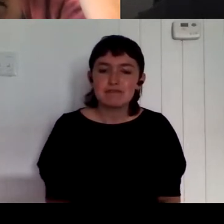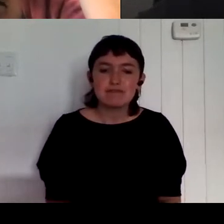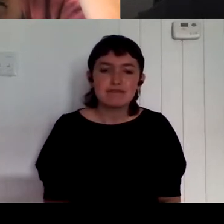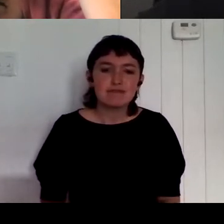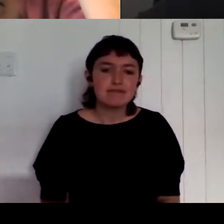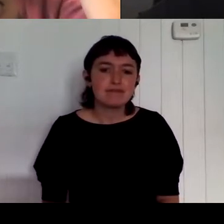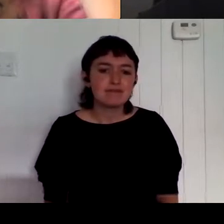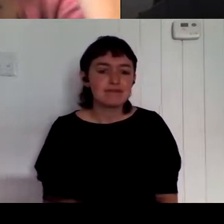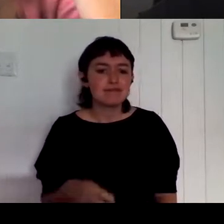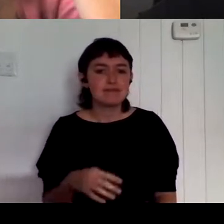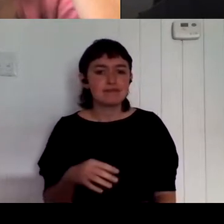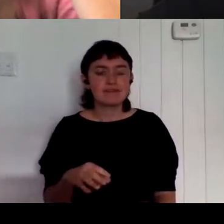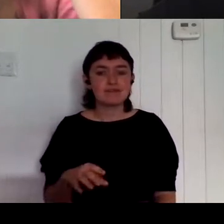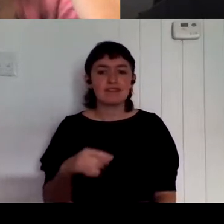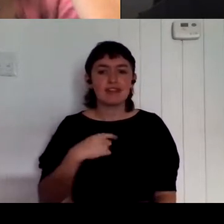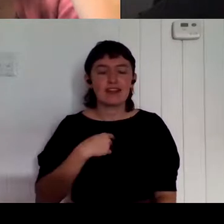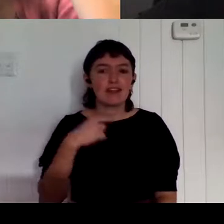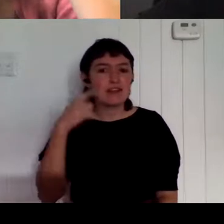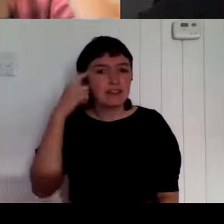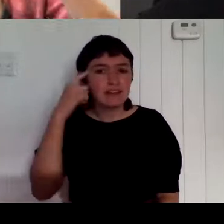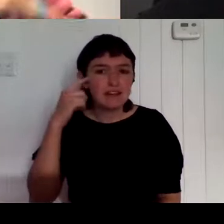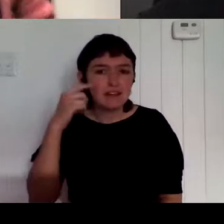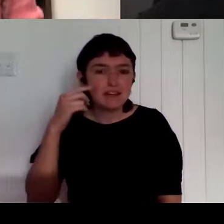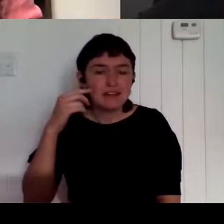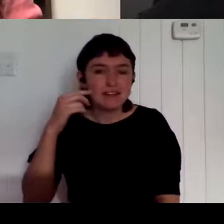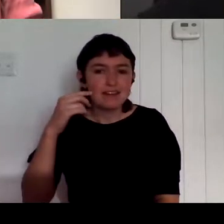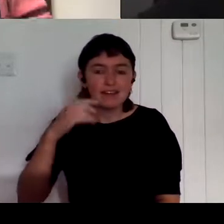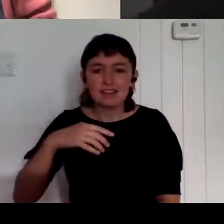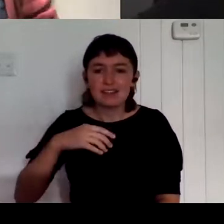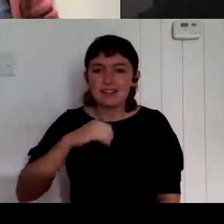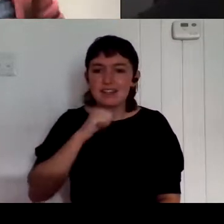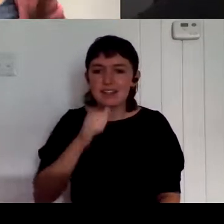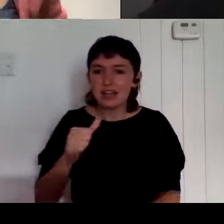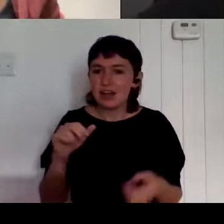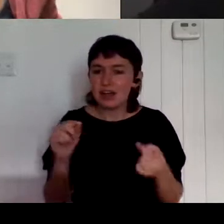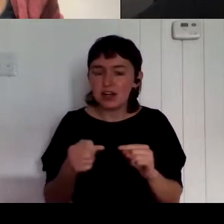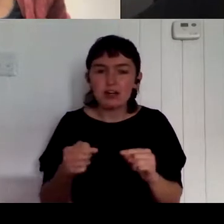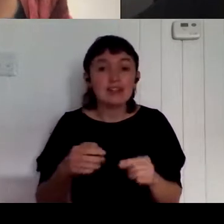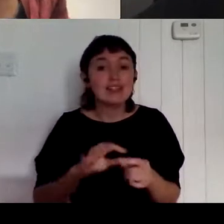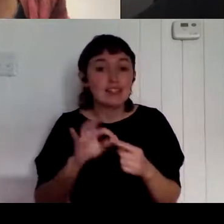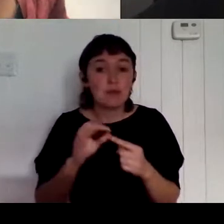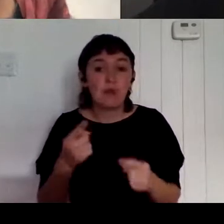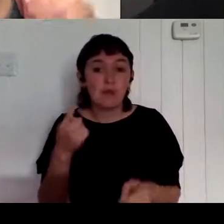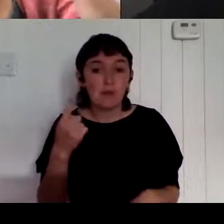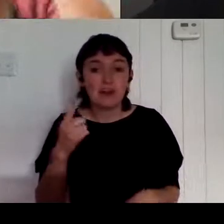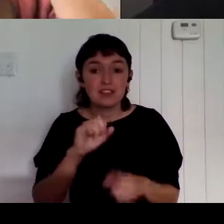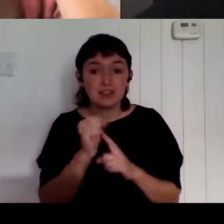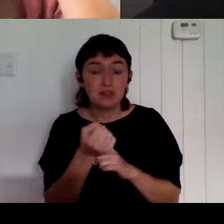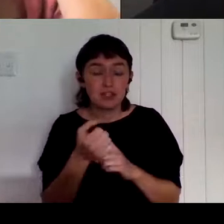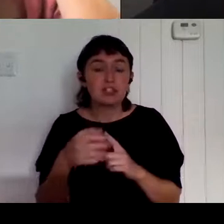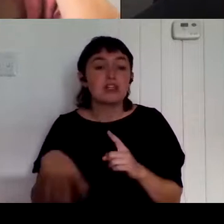there in middle school, which was very scary. And I won't repeat for the children here. Even though I was a child when Derek taught it to me.